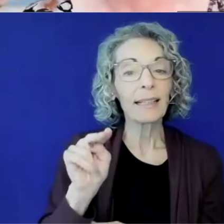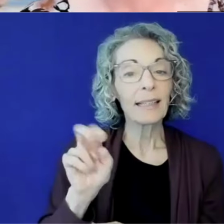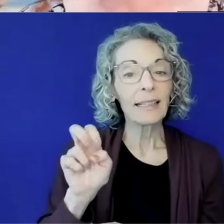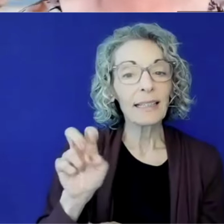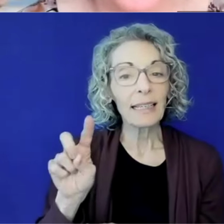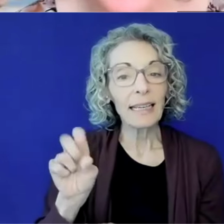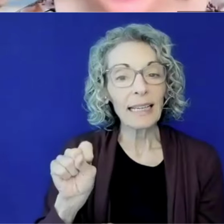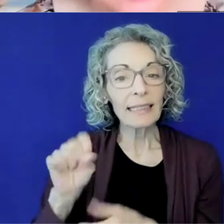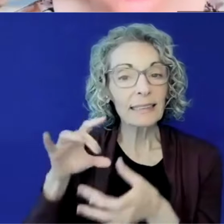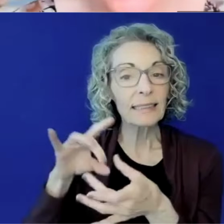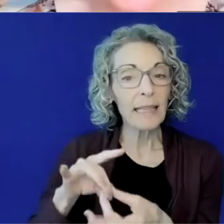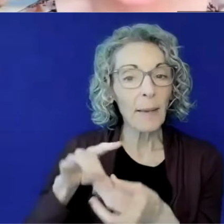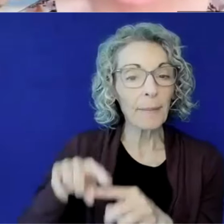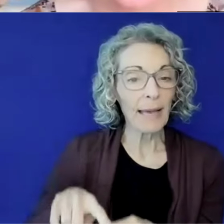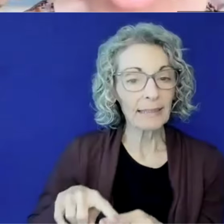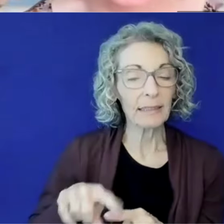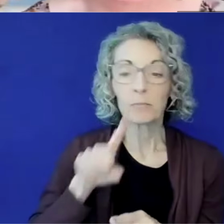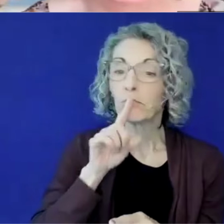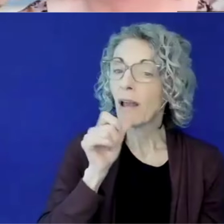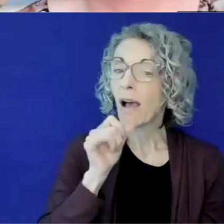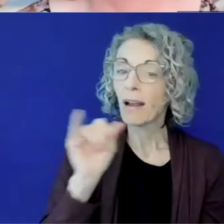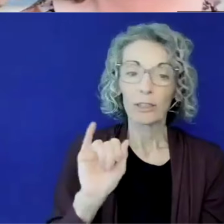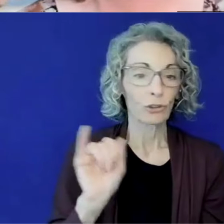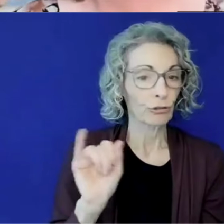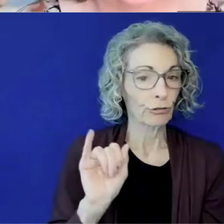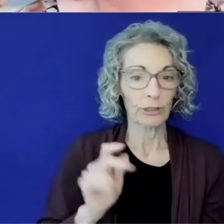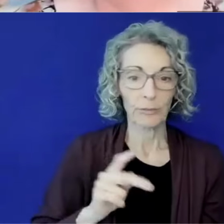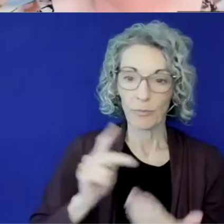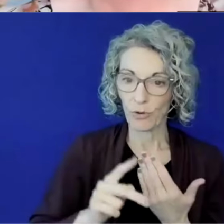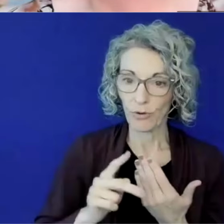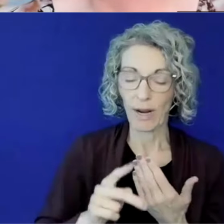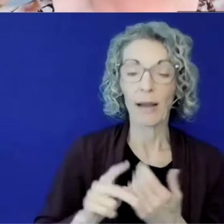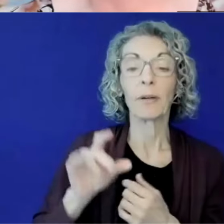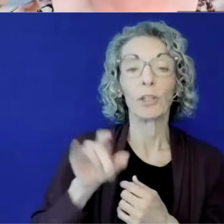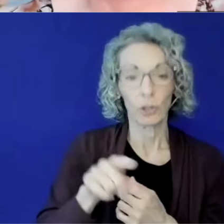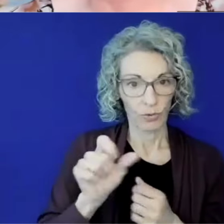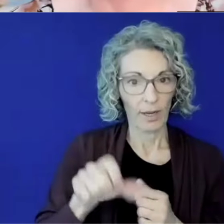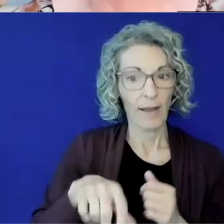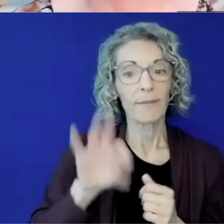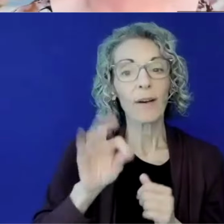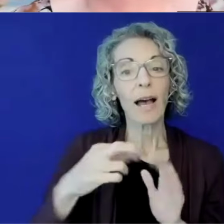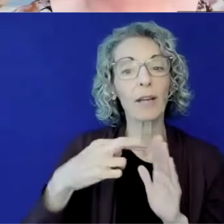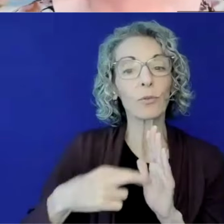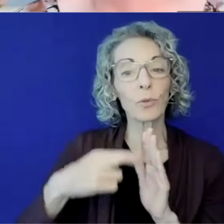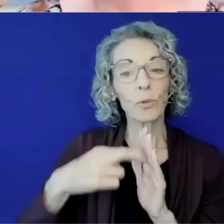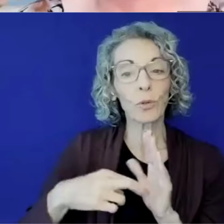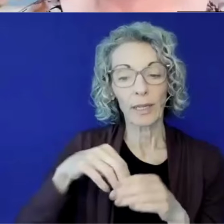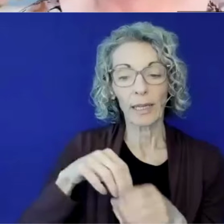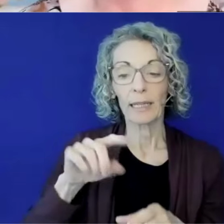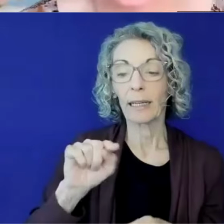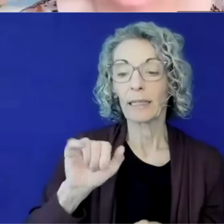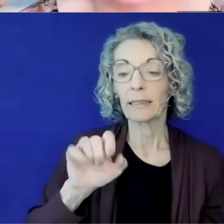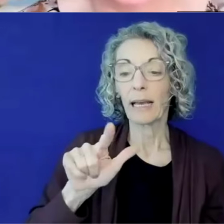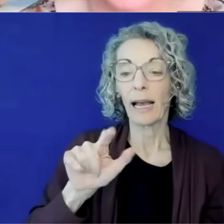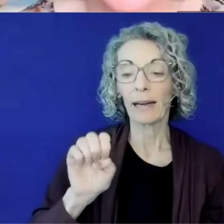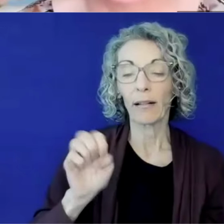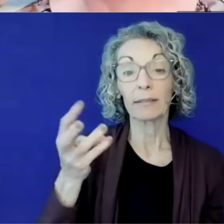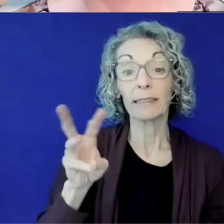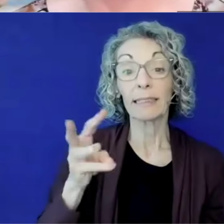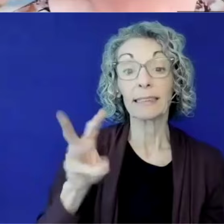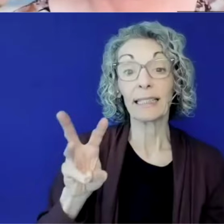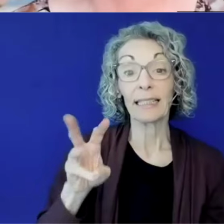program. It's not an insurance program, and you can find the rules in Title 16 of the Social